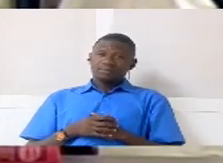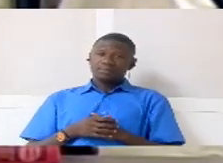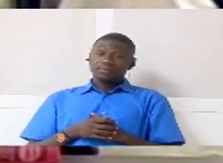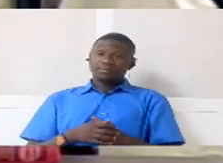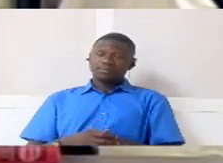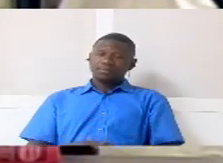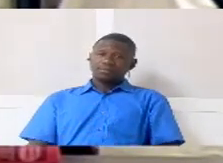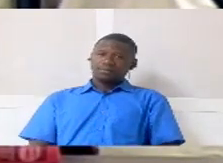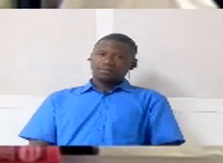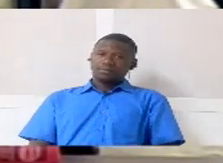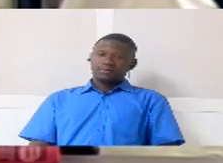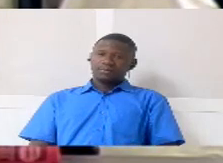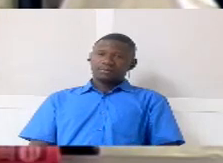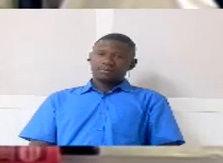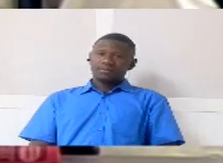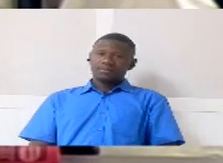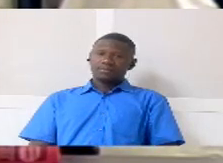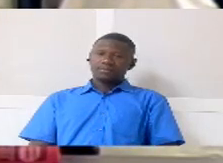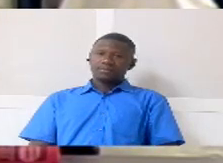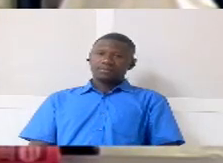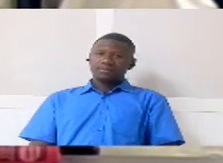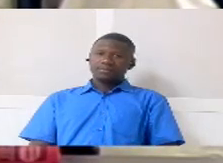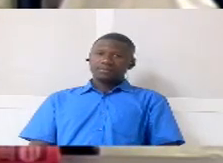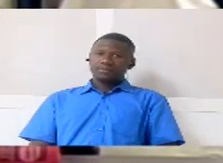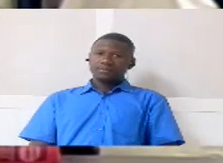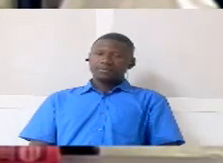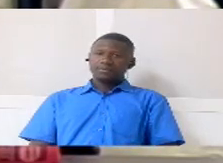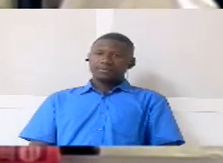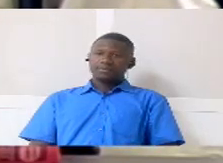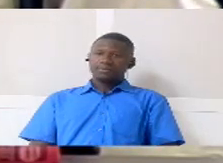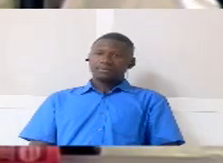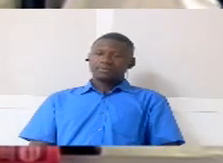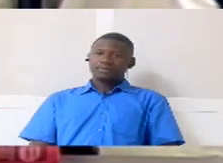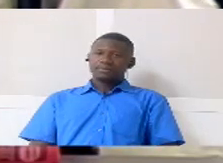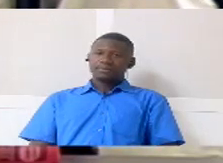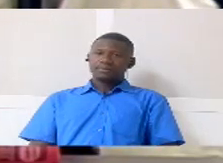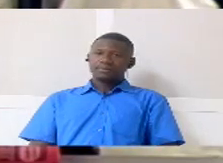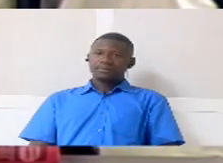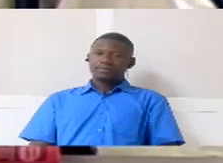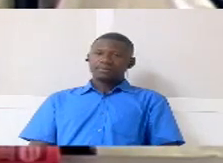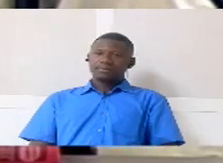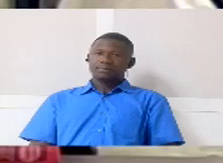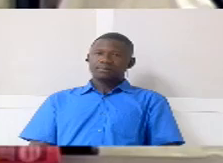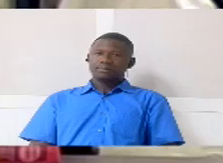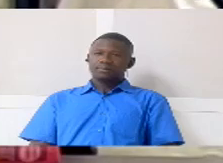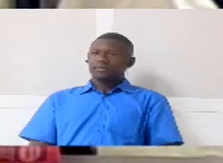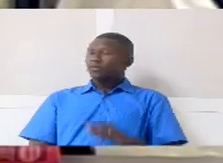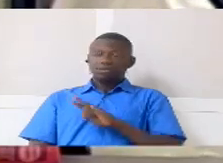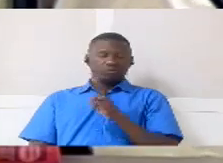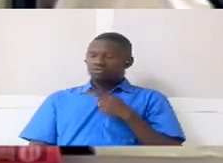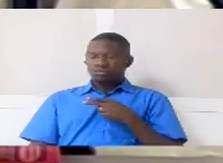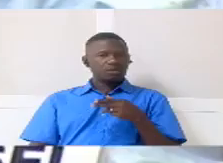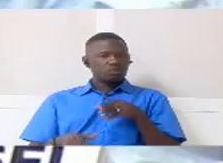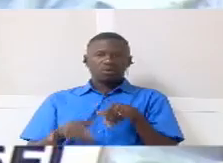kaso ibe larin wala nyama bang ila kolbe tama kan wala nyama bang fa be nyadi amantara wa nyama. It wasn't like that.